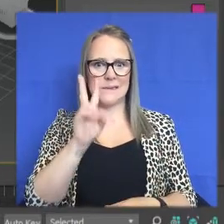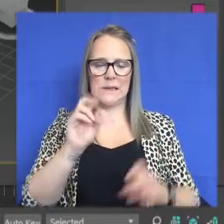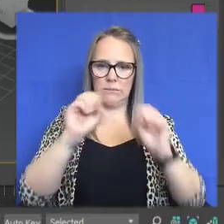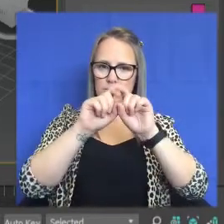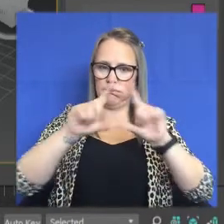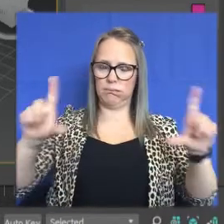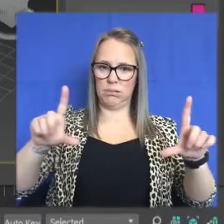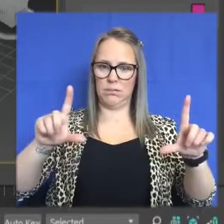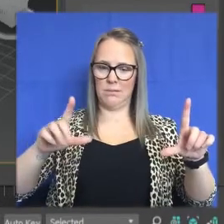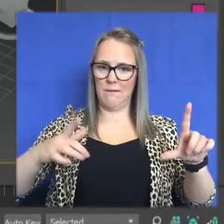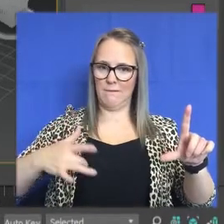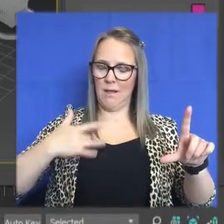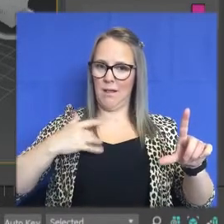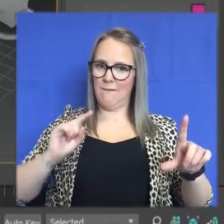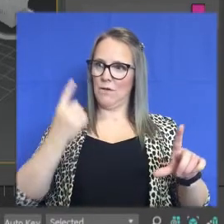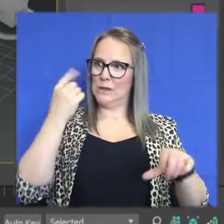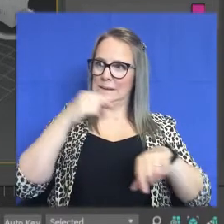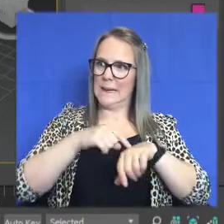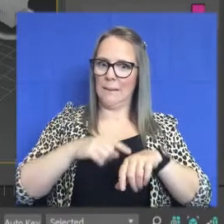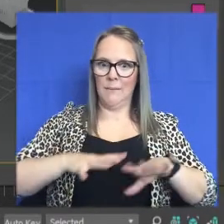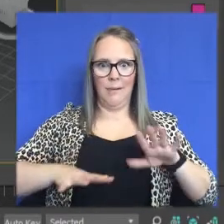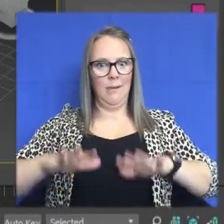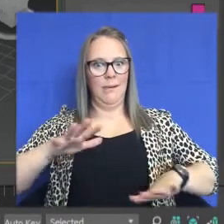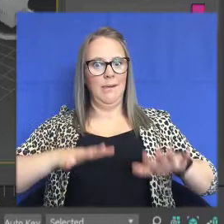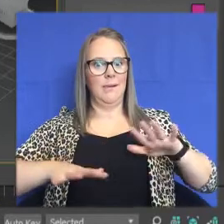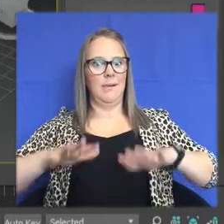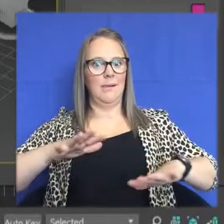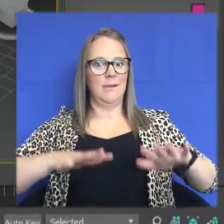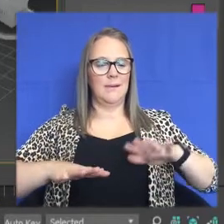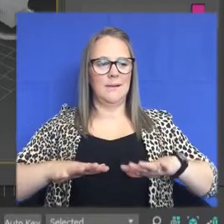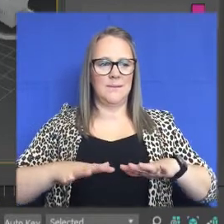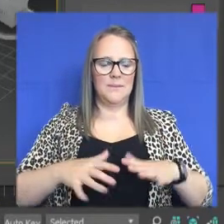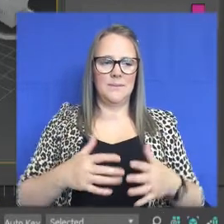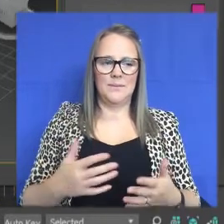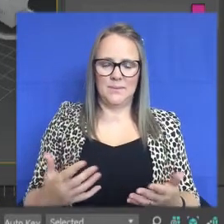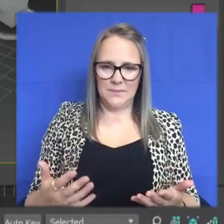the first time you open up if this is the first time dipping into 3D.